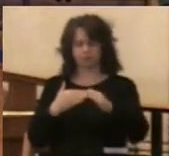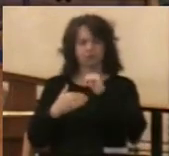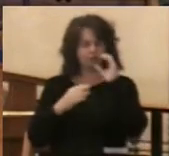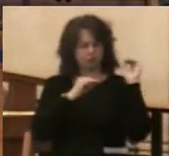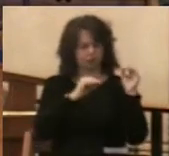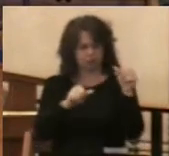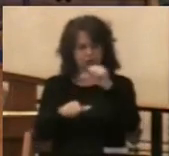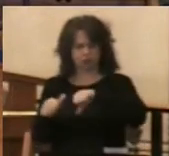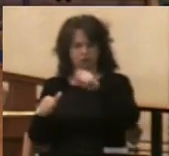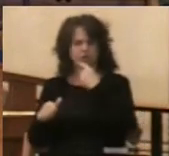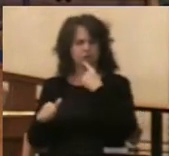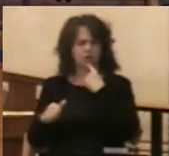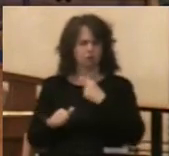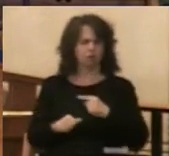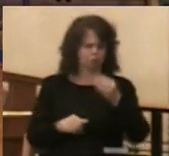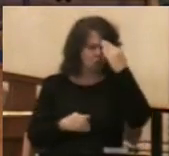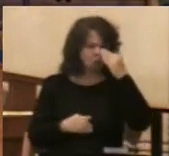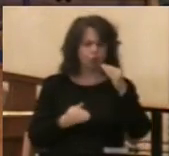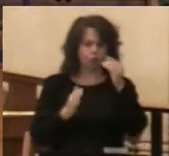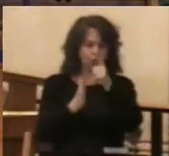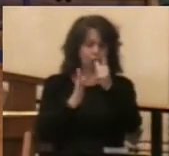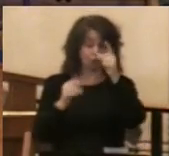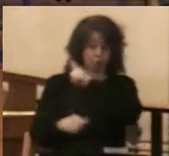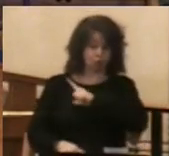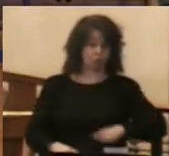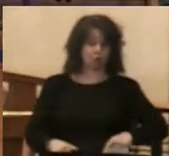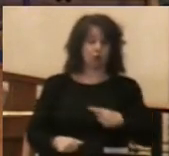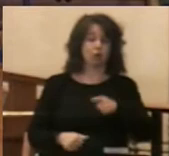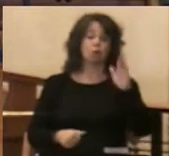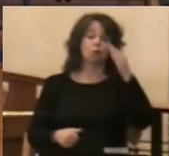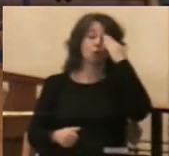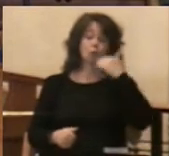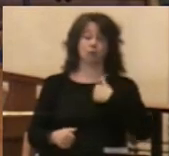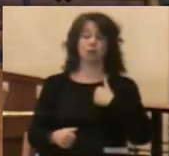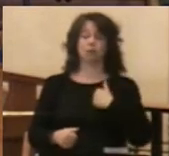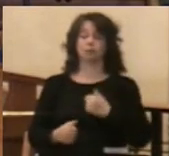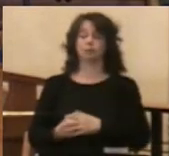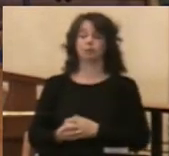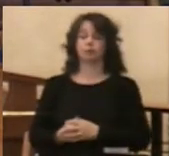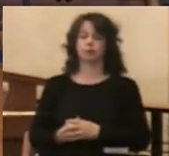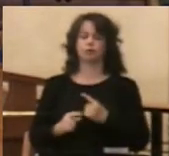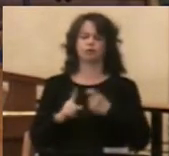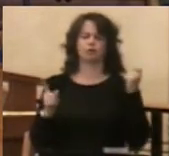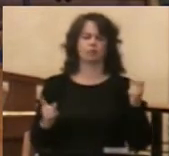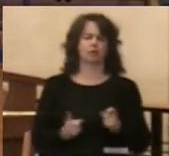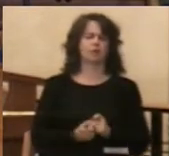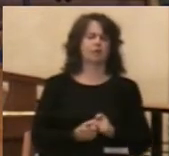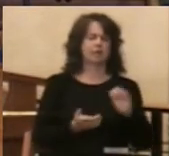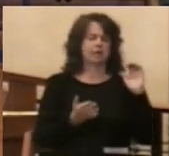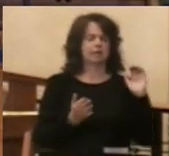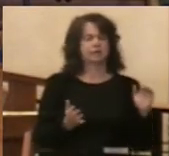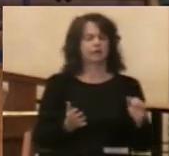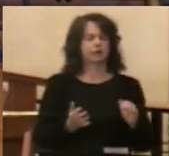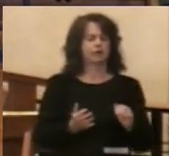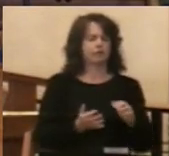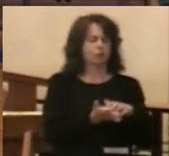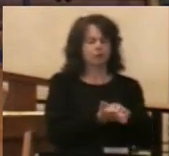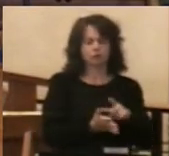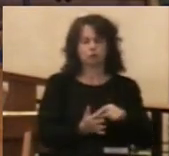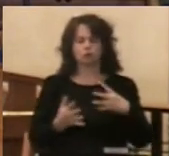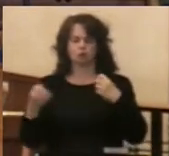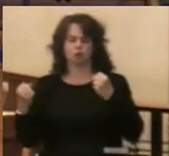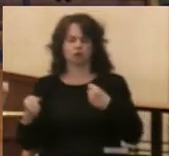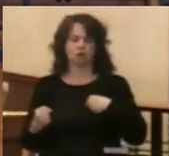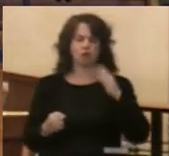to each other, "Know the Lord," for they shall all know me, from the least of them to the greatest, says the Lord, for I